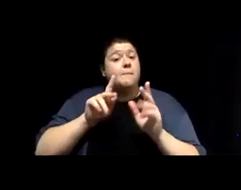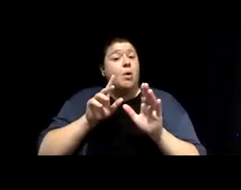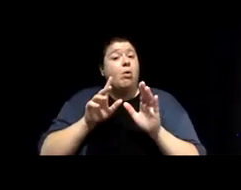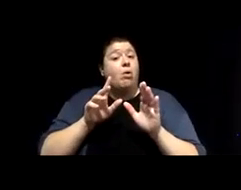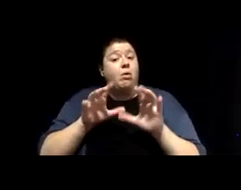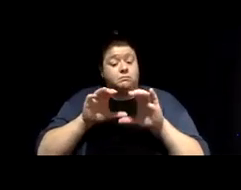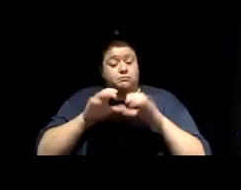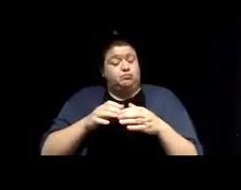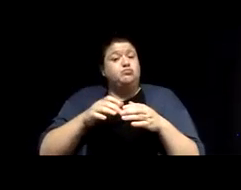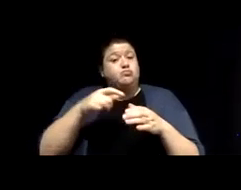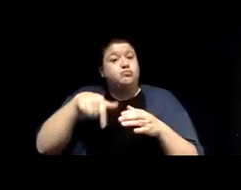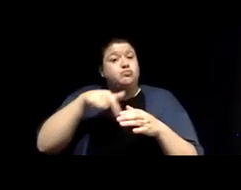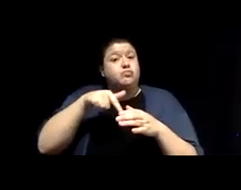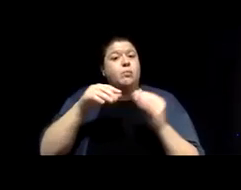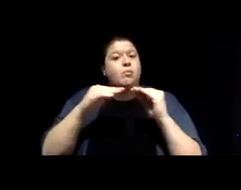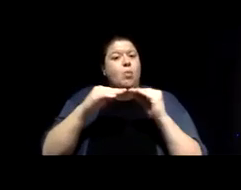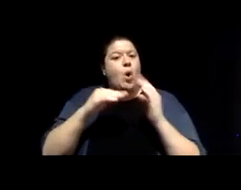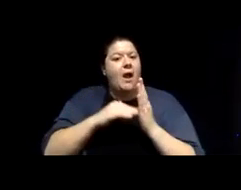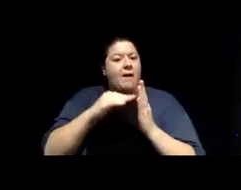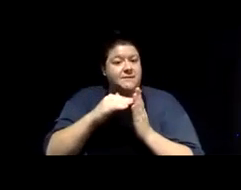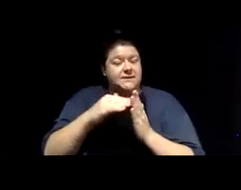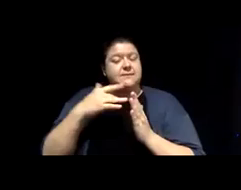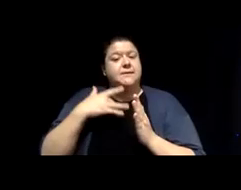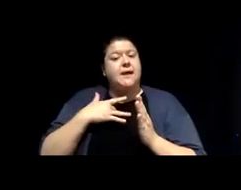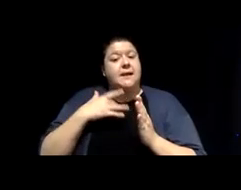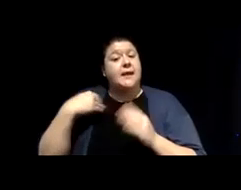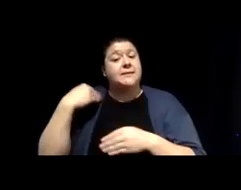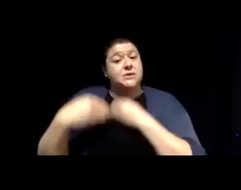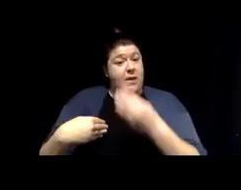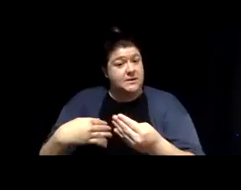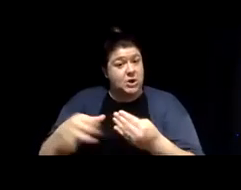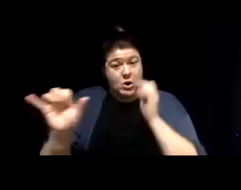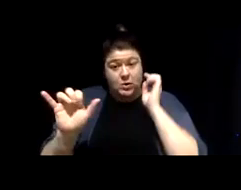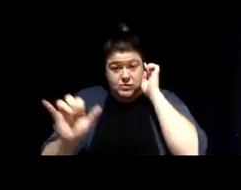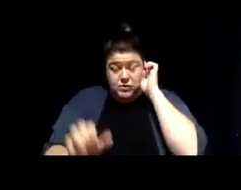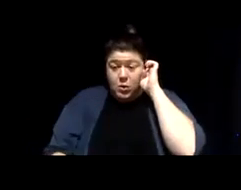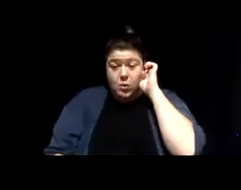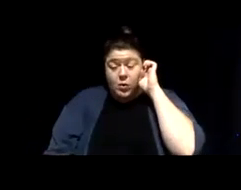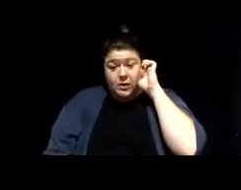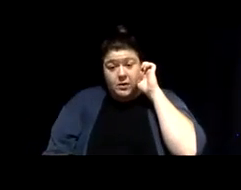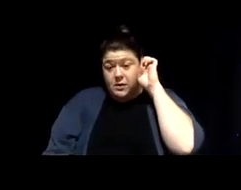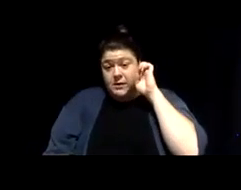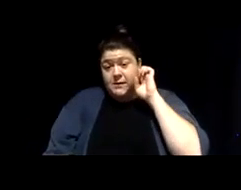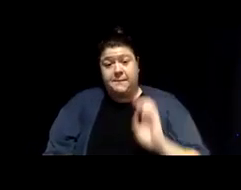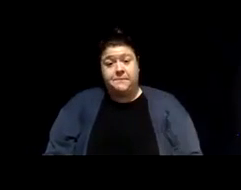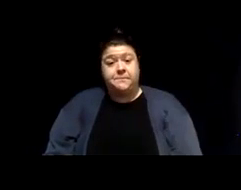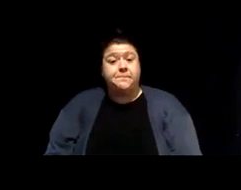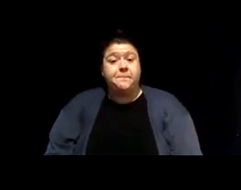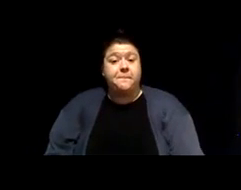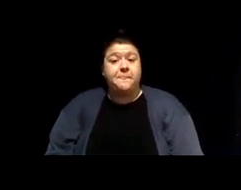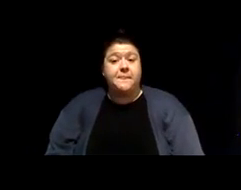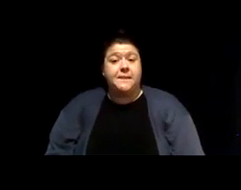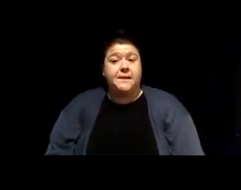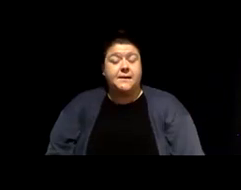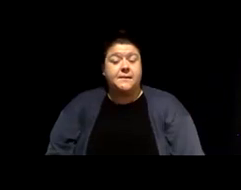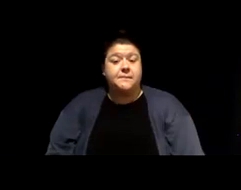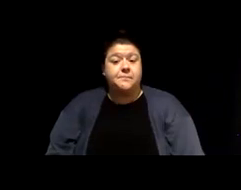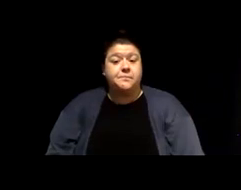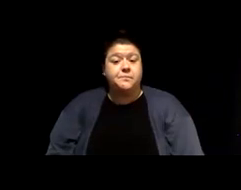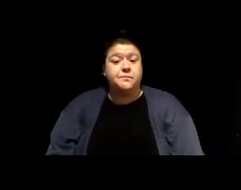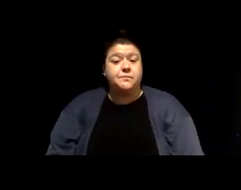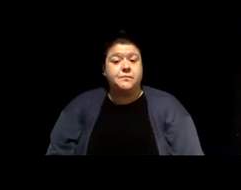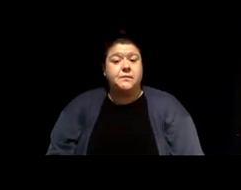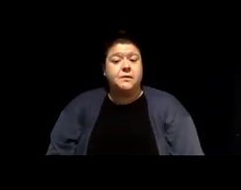a situation where your hereditary or your genes affect, can influence your